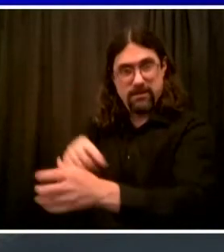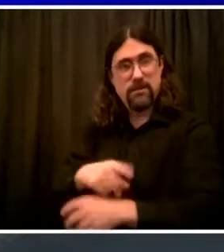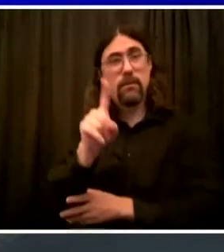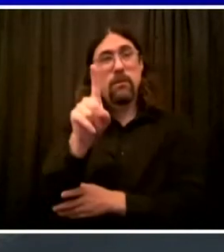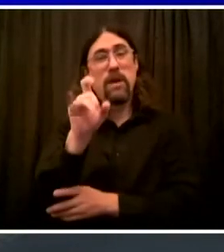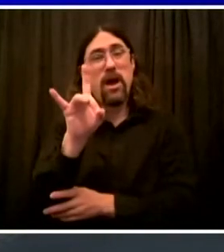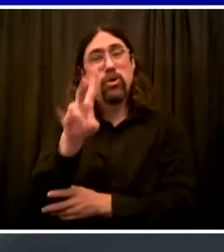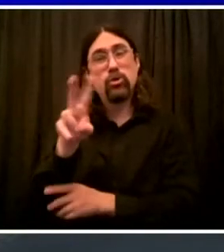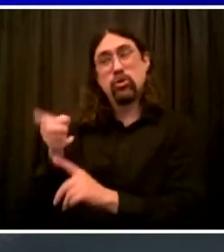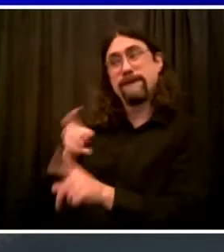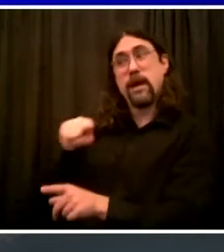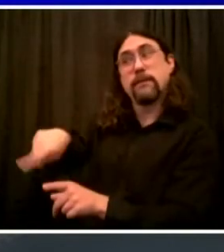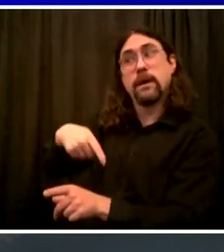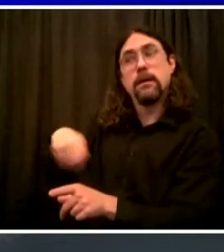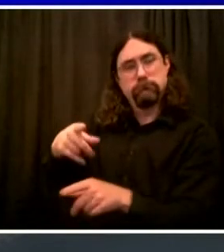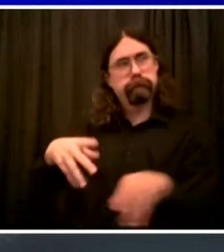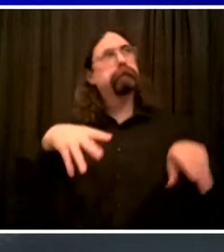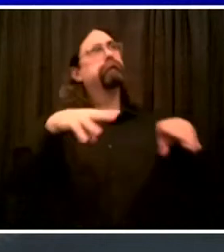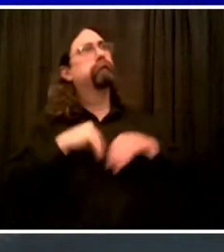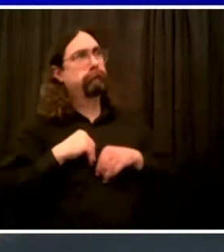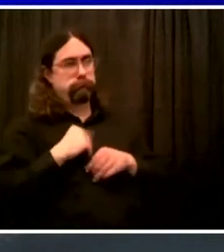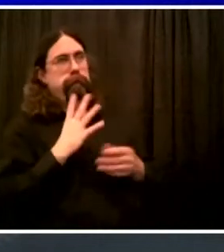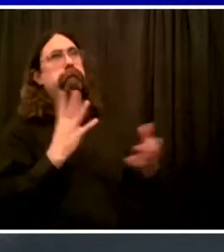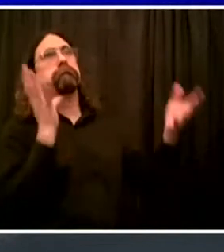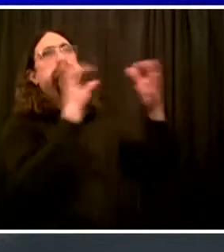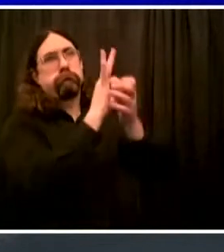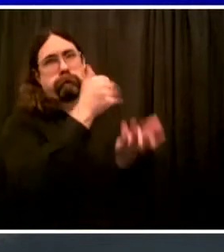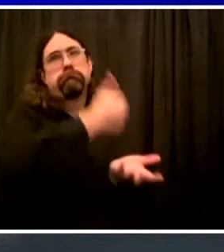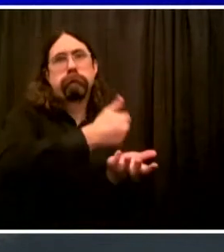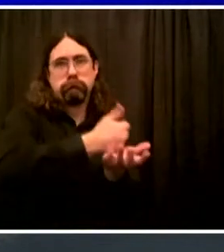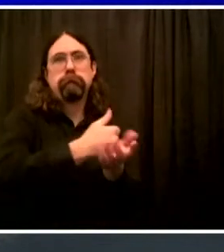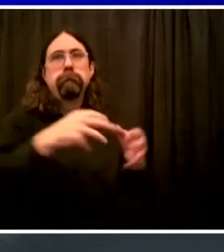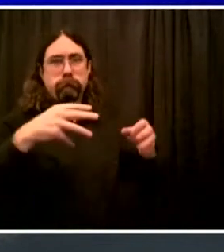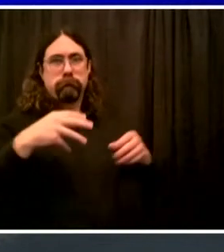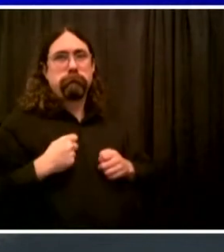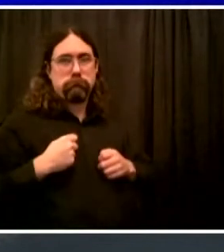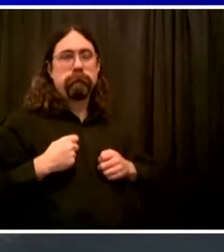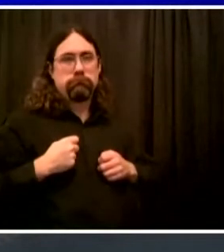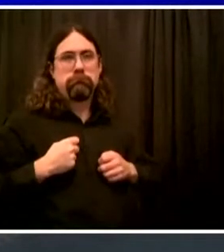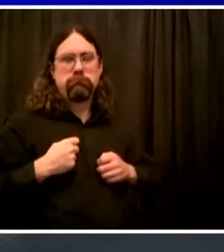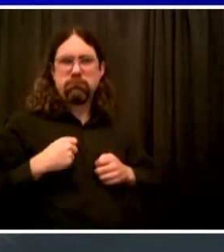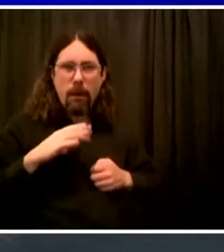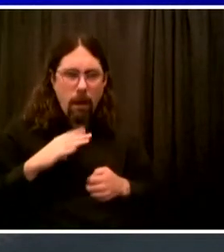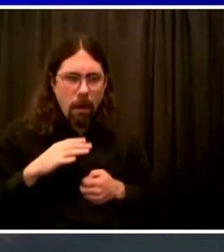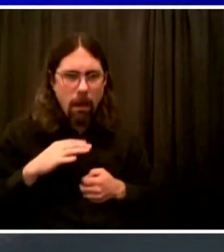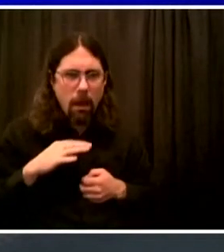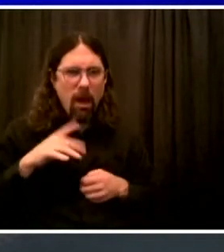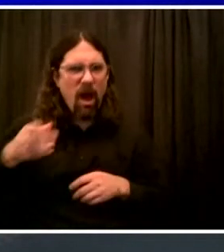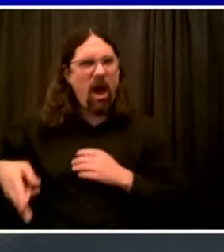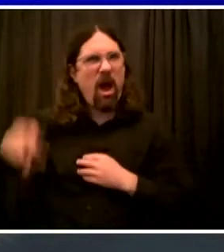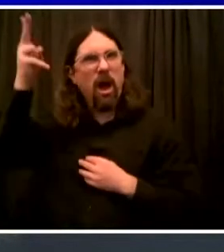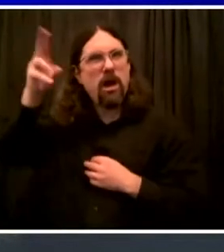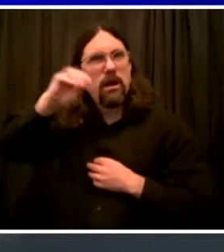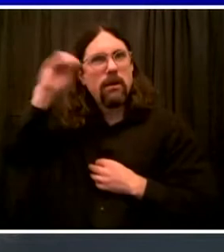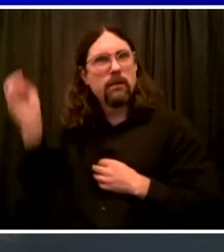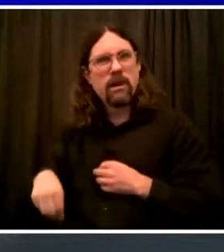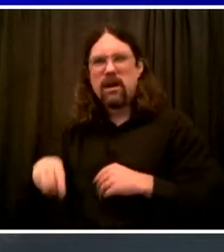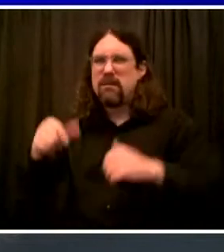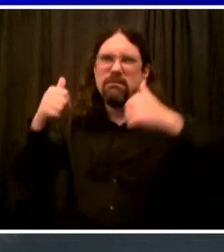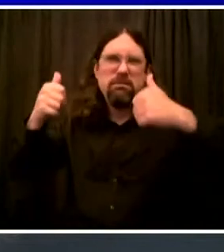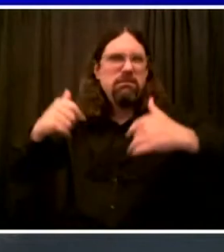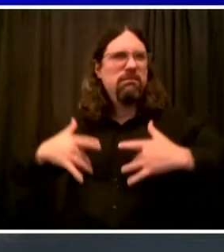number, a very positive number. 149 accepted help to shelter, 33 accepted help by way of getting them to a hospital.